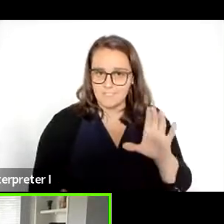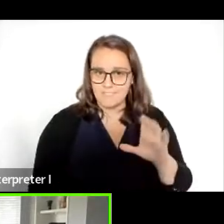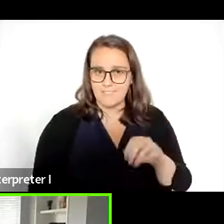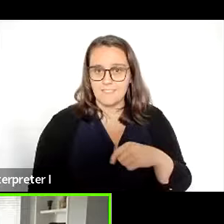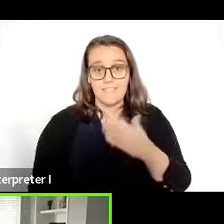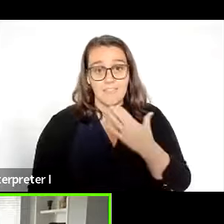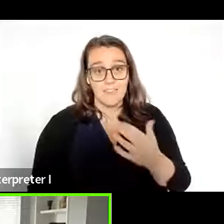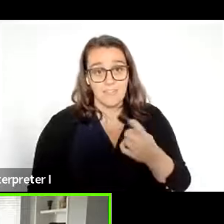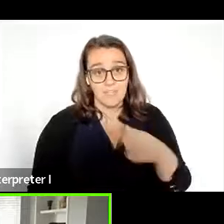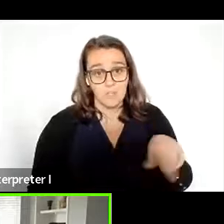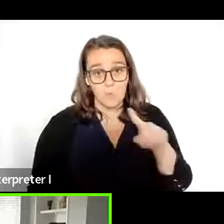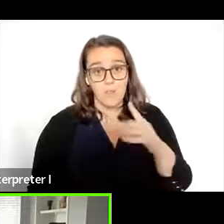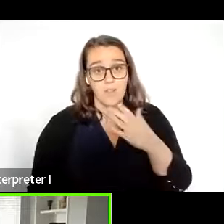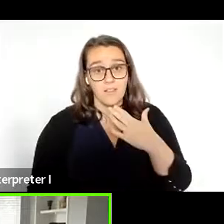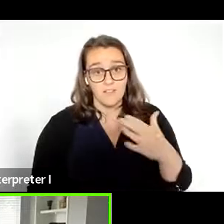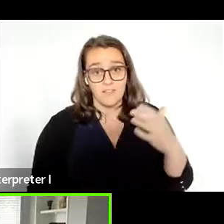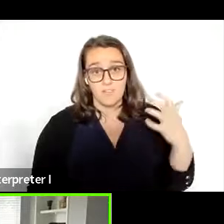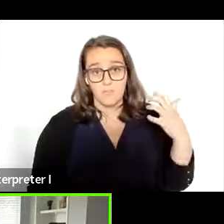Mr. Chairman.